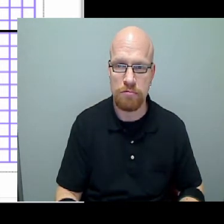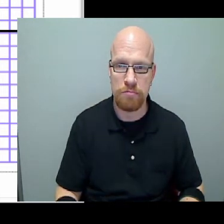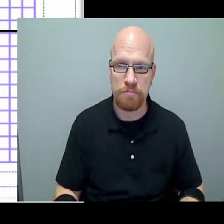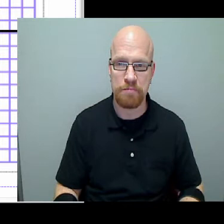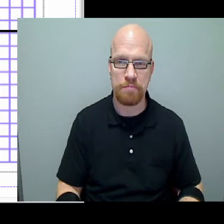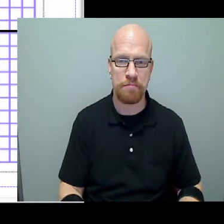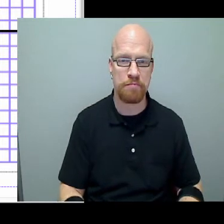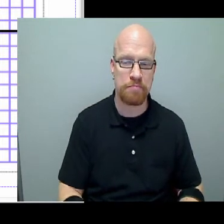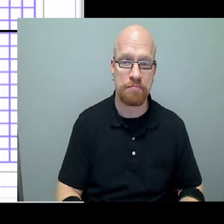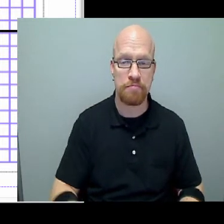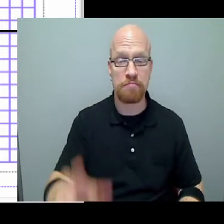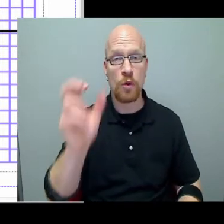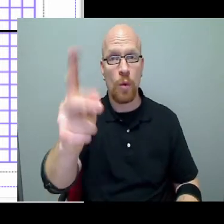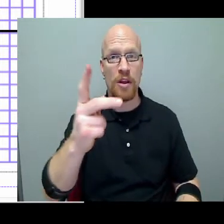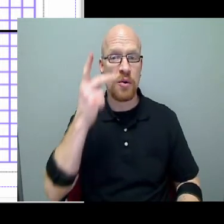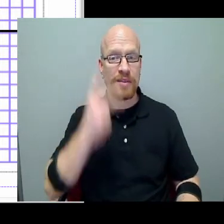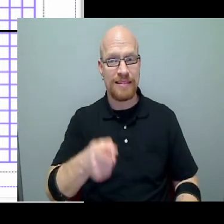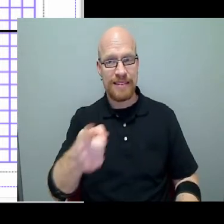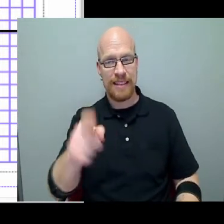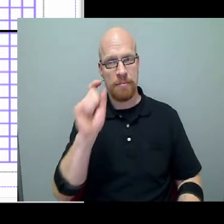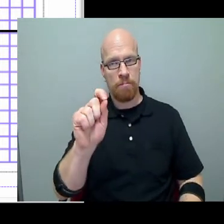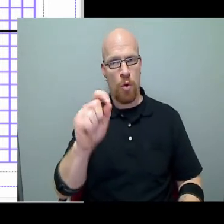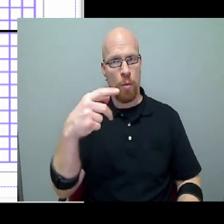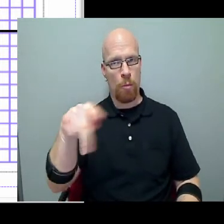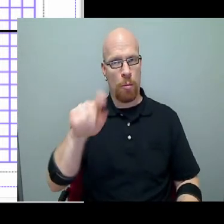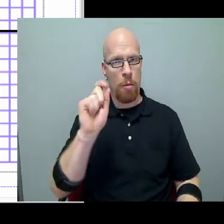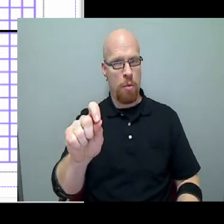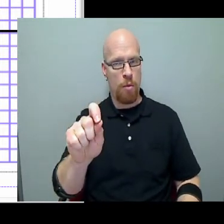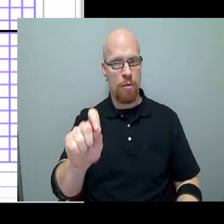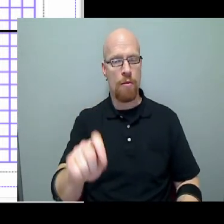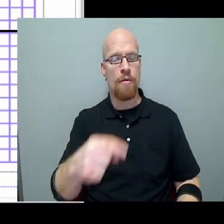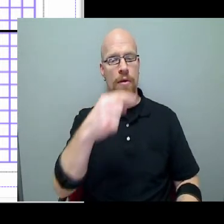Okay, this is our point, -2, 3.